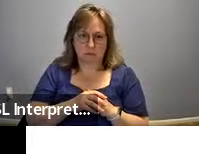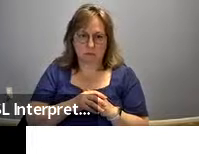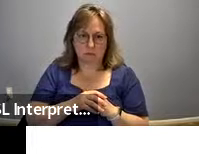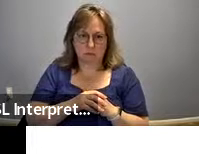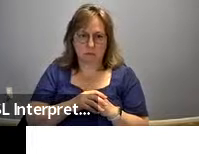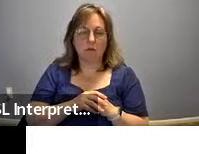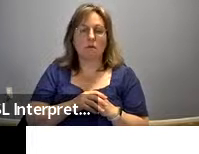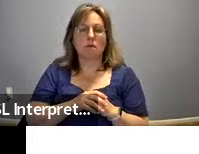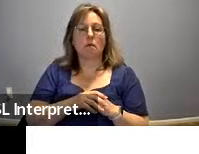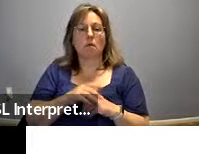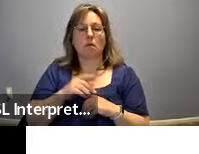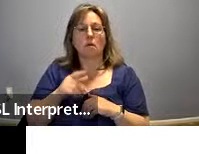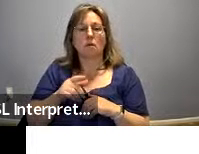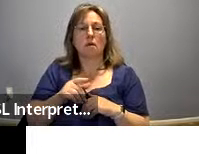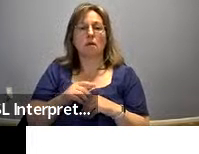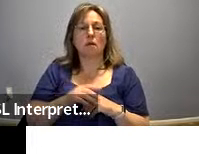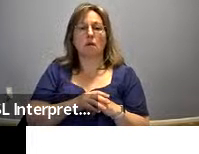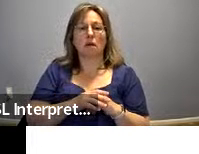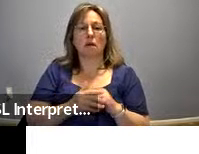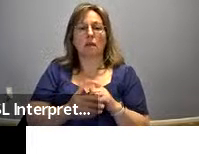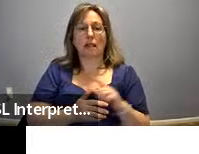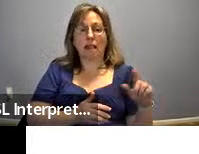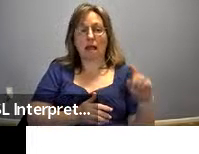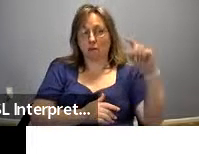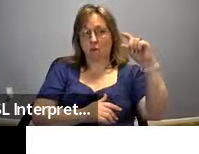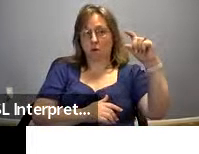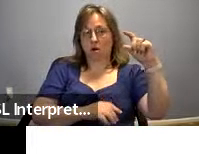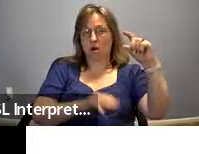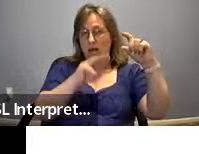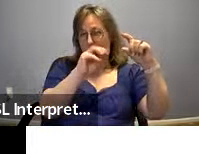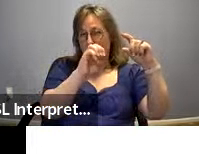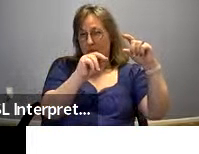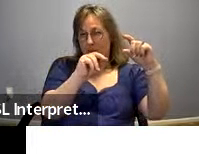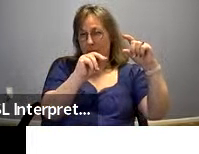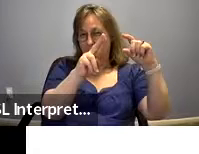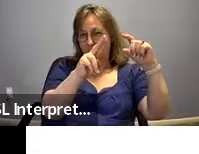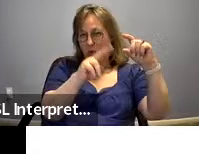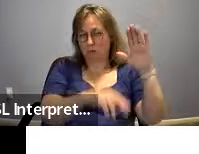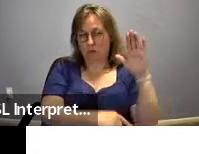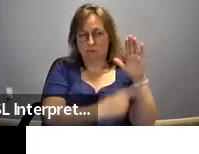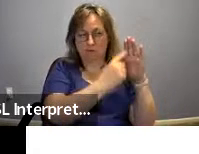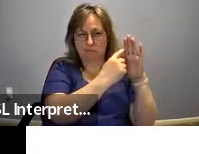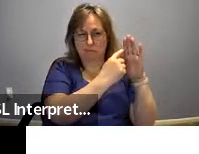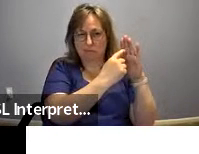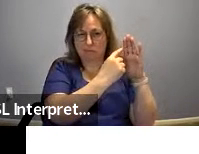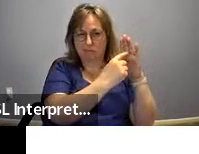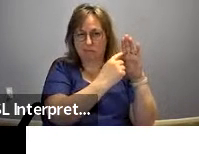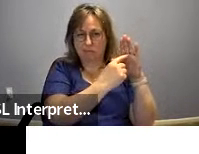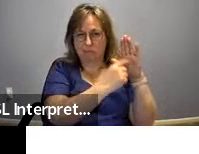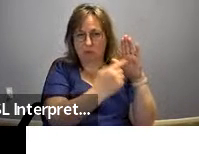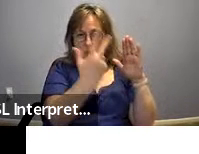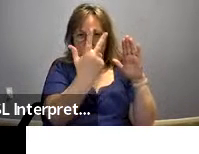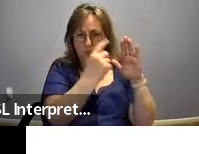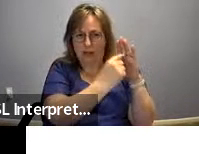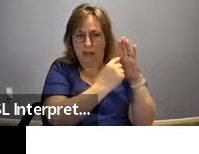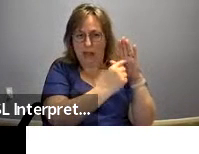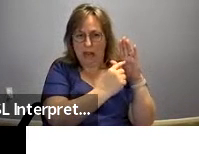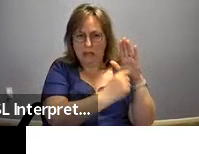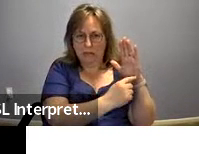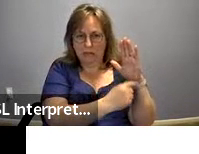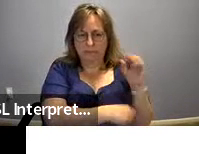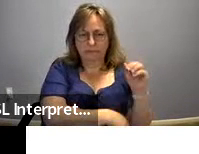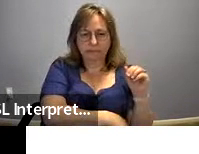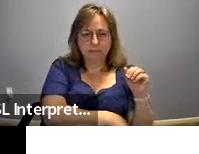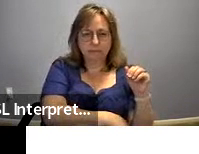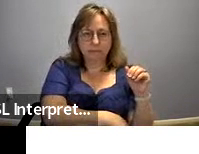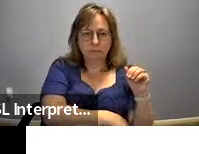Tap on the menu in the top left corner, the one that's marked with 3 lines. Then,